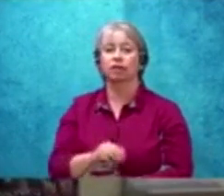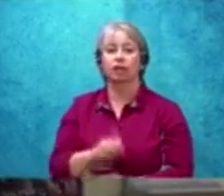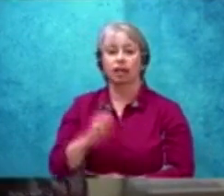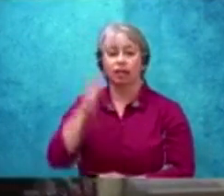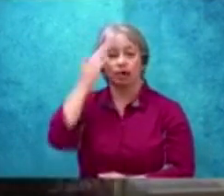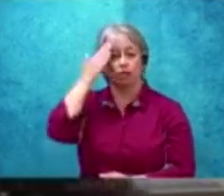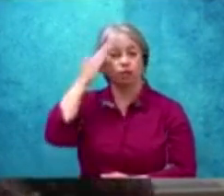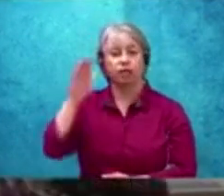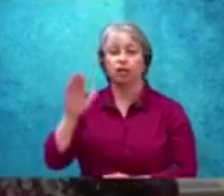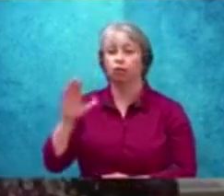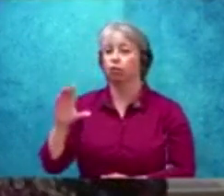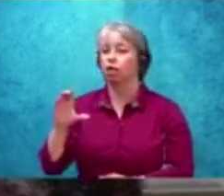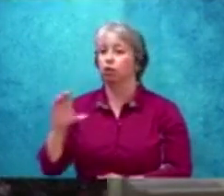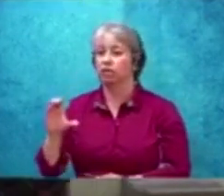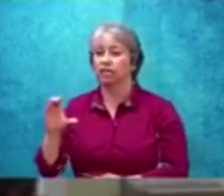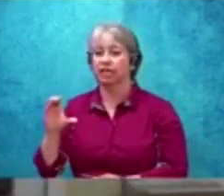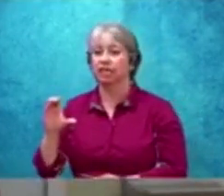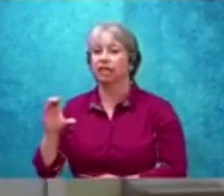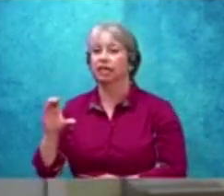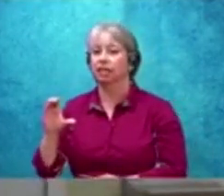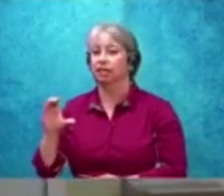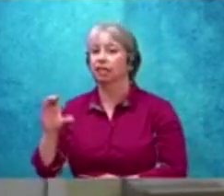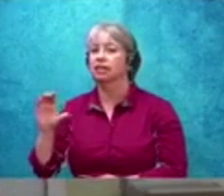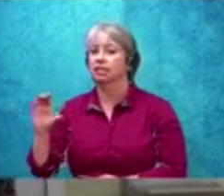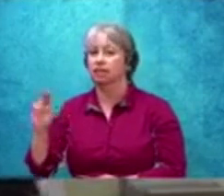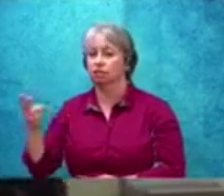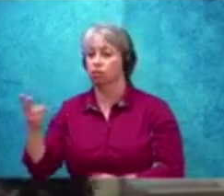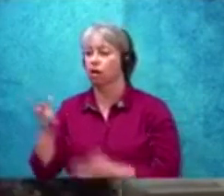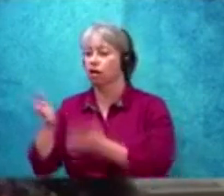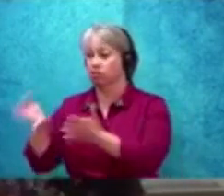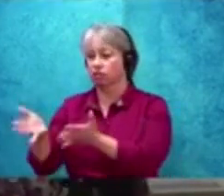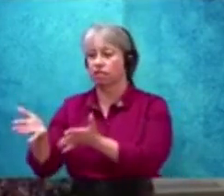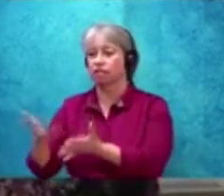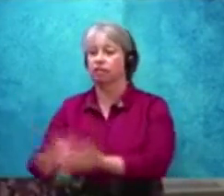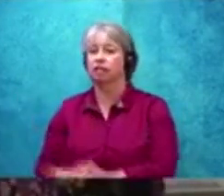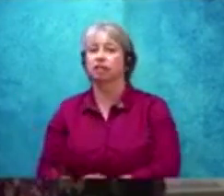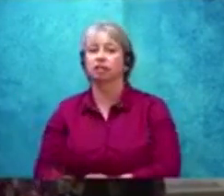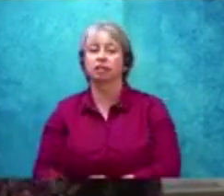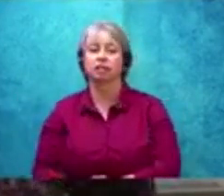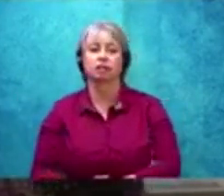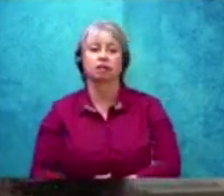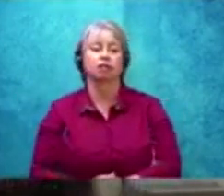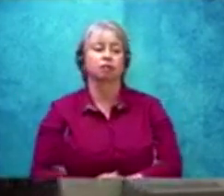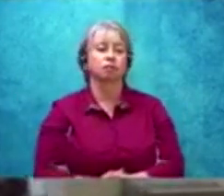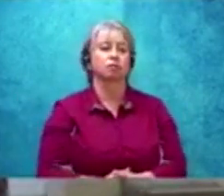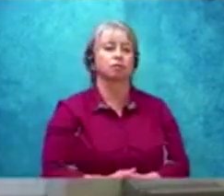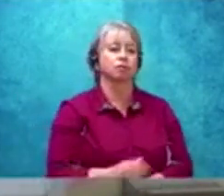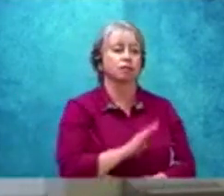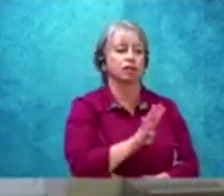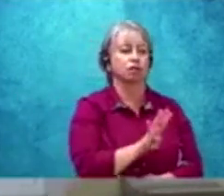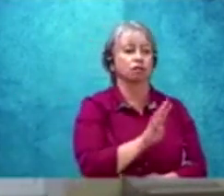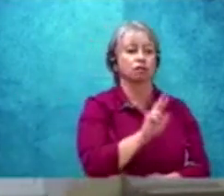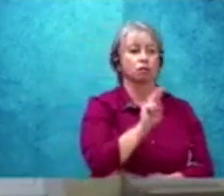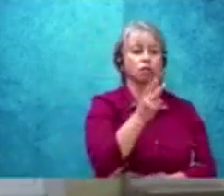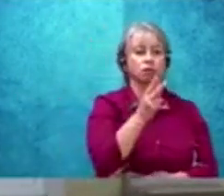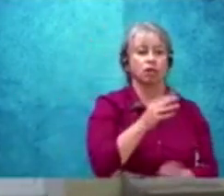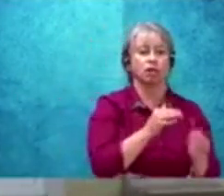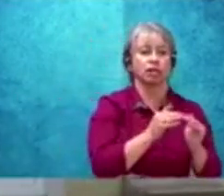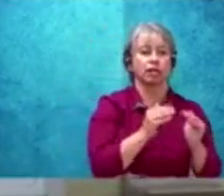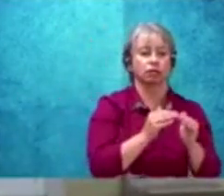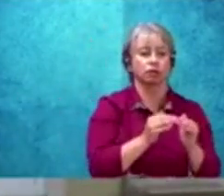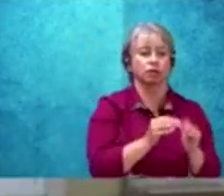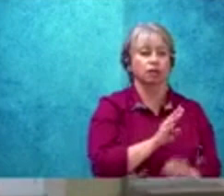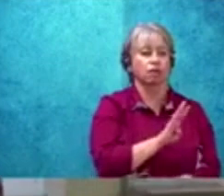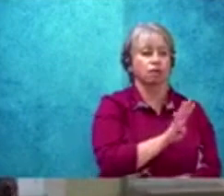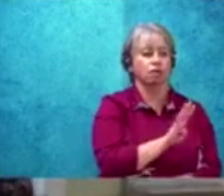our hypotenuse yet. So we're going to leave that as c squared. 4 squared would be 4 times 4. If you want me to write